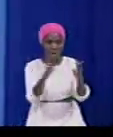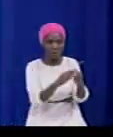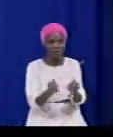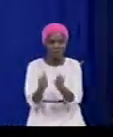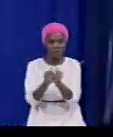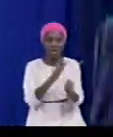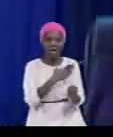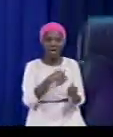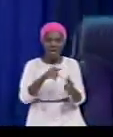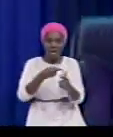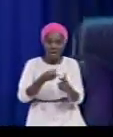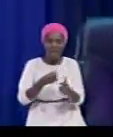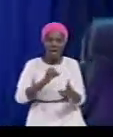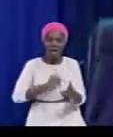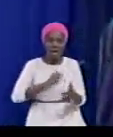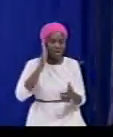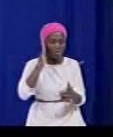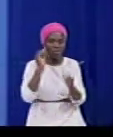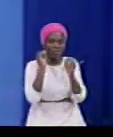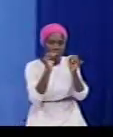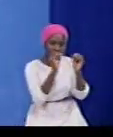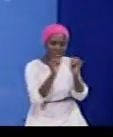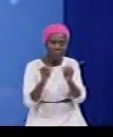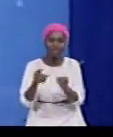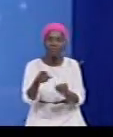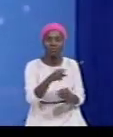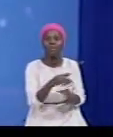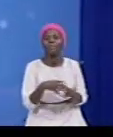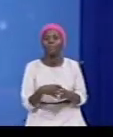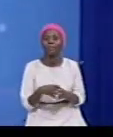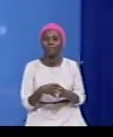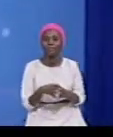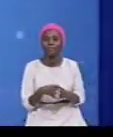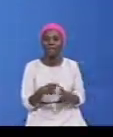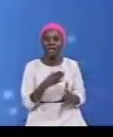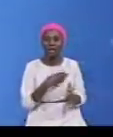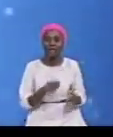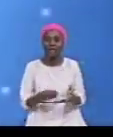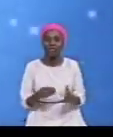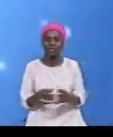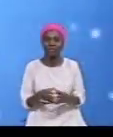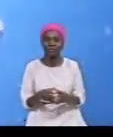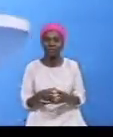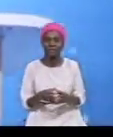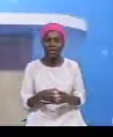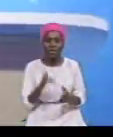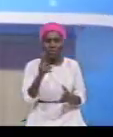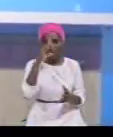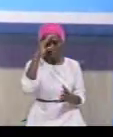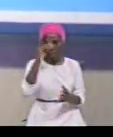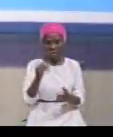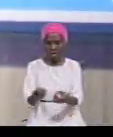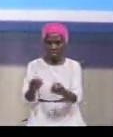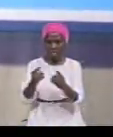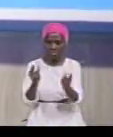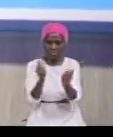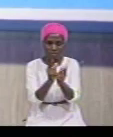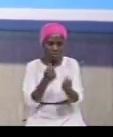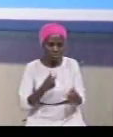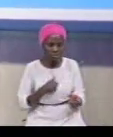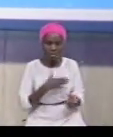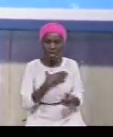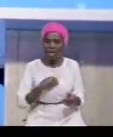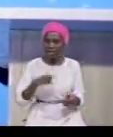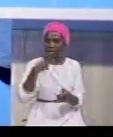After one of the morning sessions, I can remember, I even see that now in my mind's eye, this man came to me and he